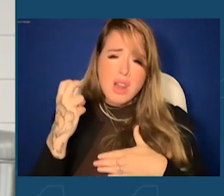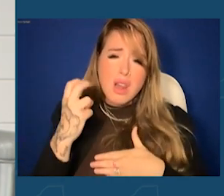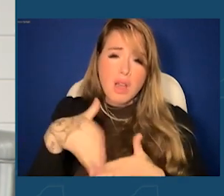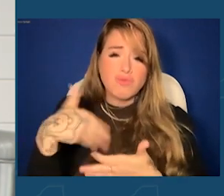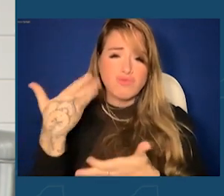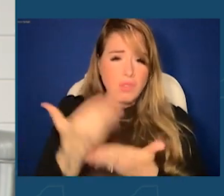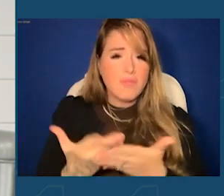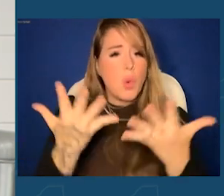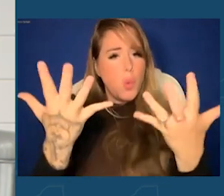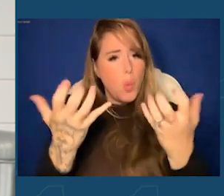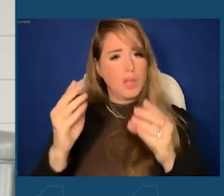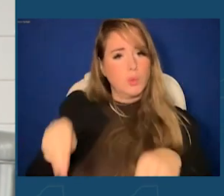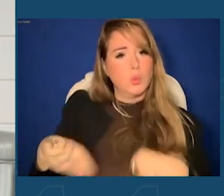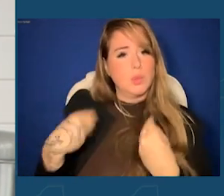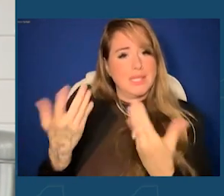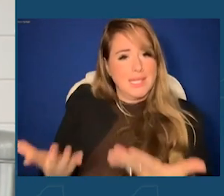giving